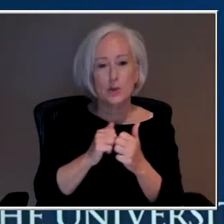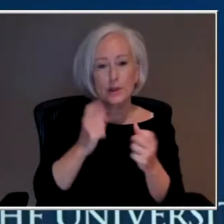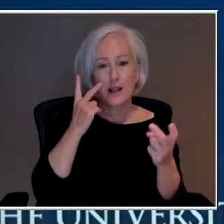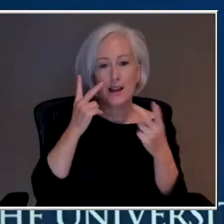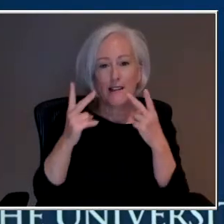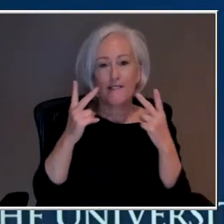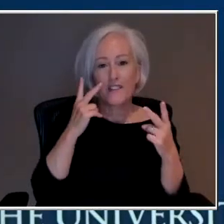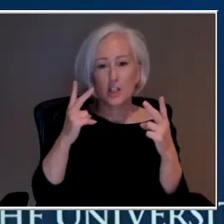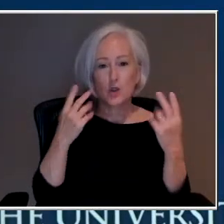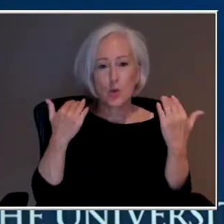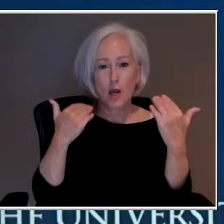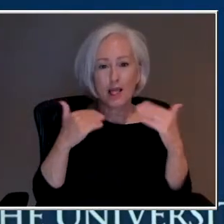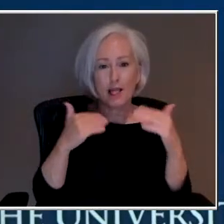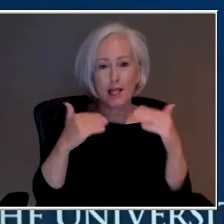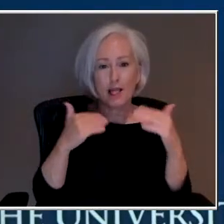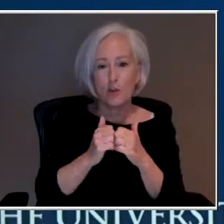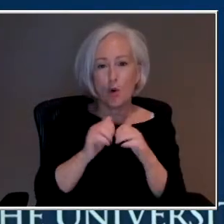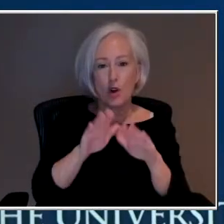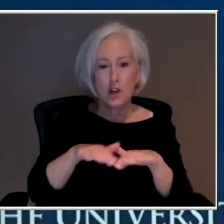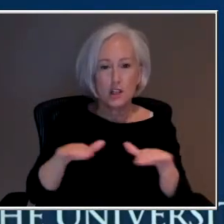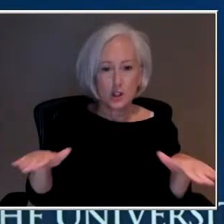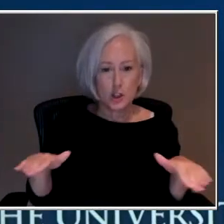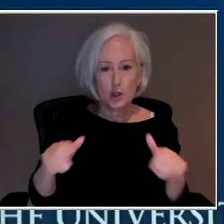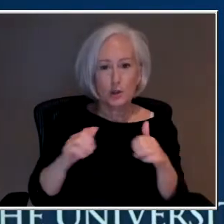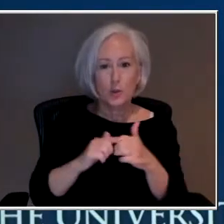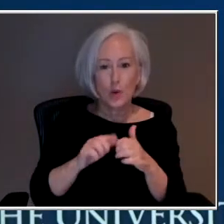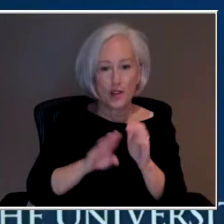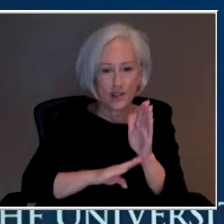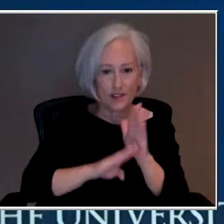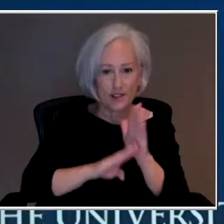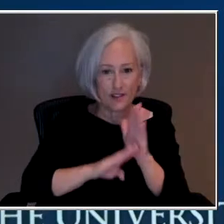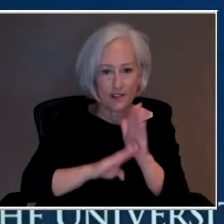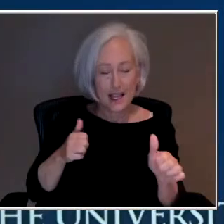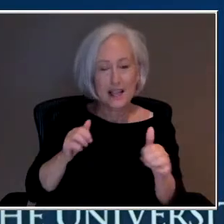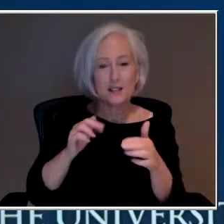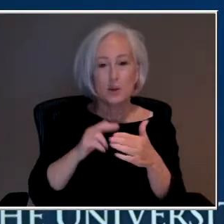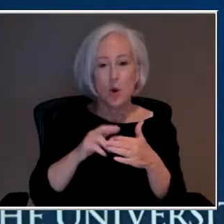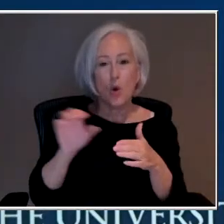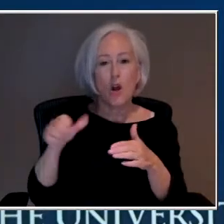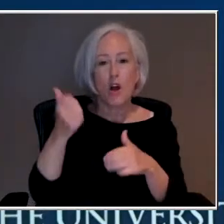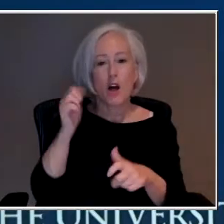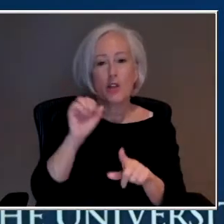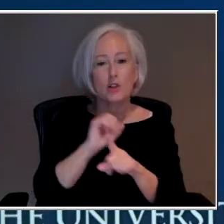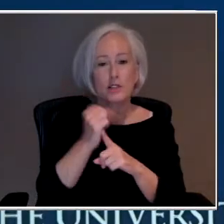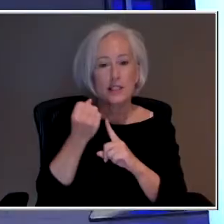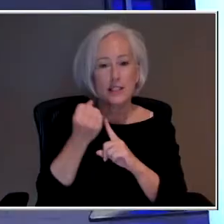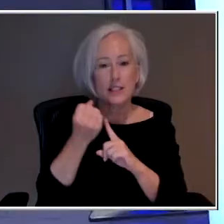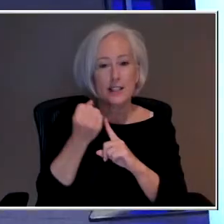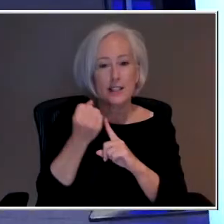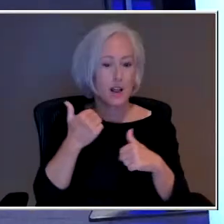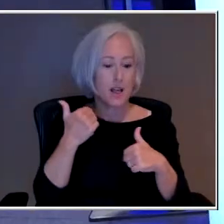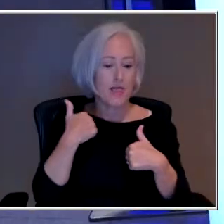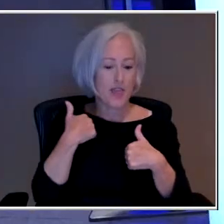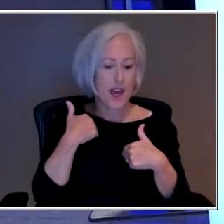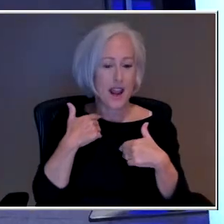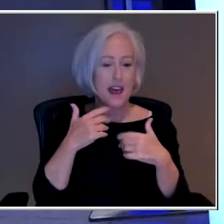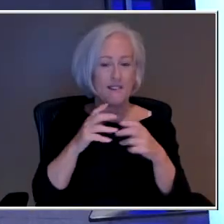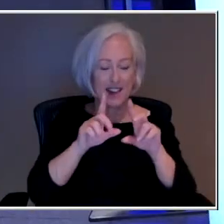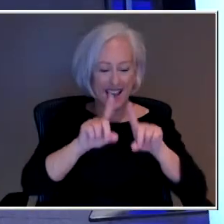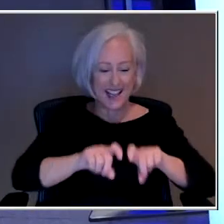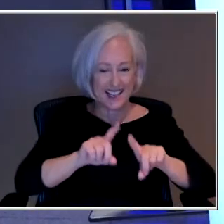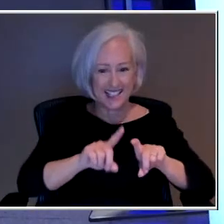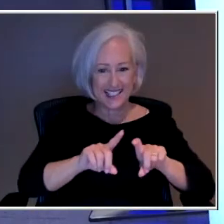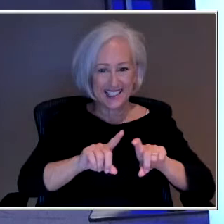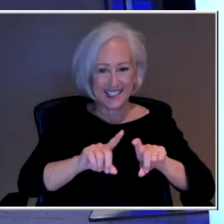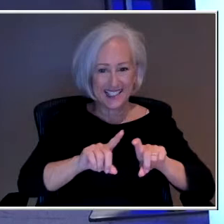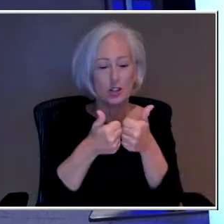in those children with developmental delays or other conditions that make those exams a little bit more challenging. For the latecomers to the program, I know you